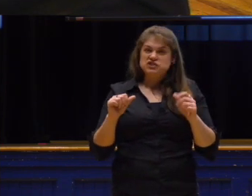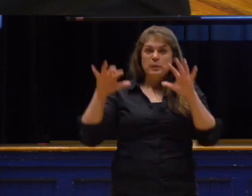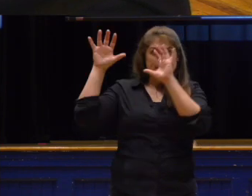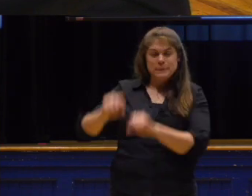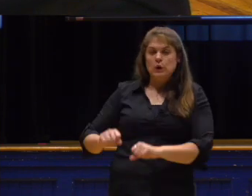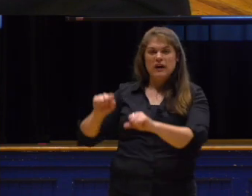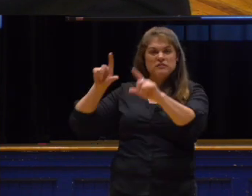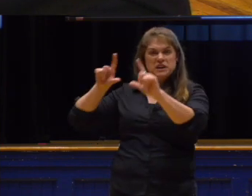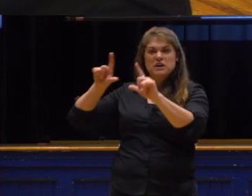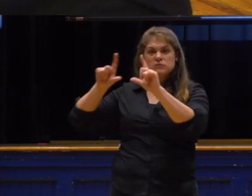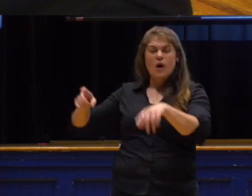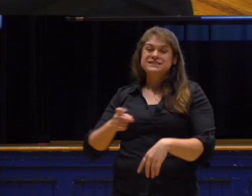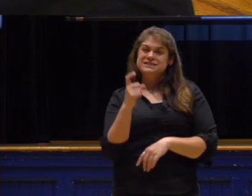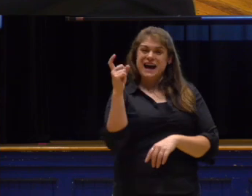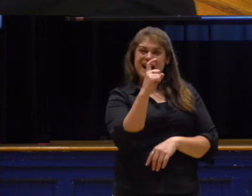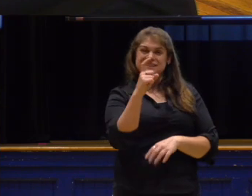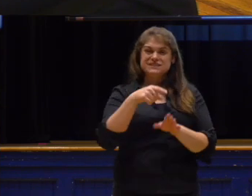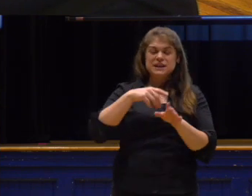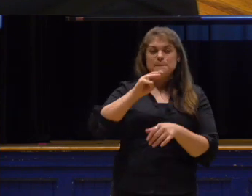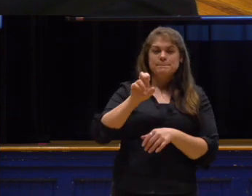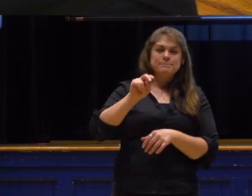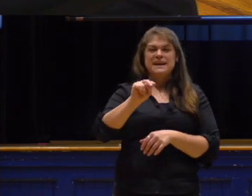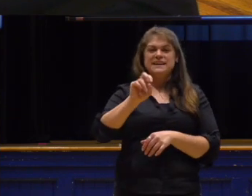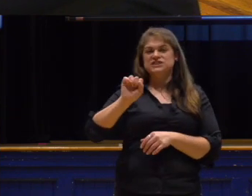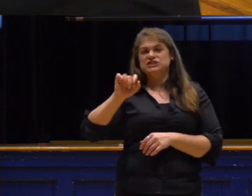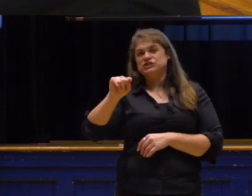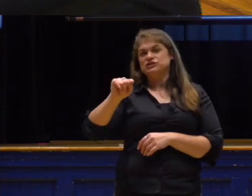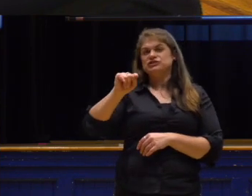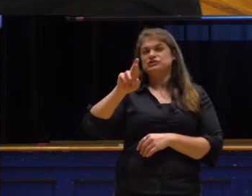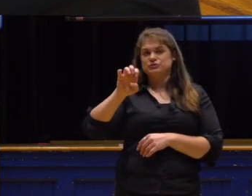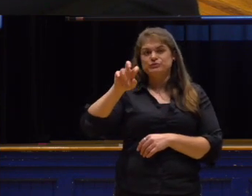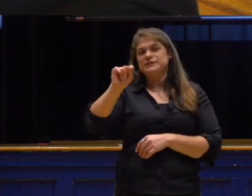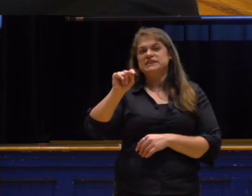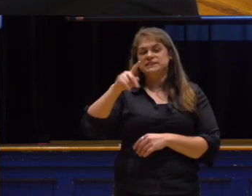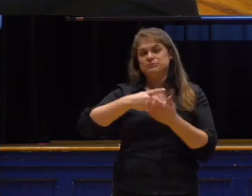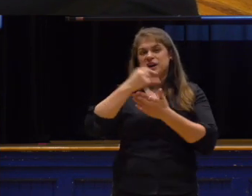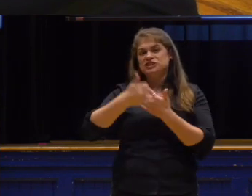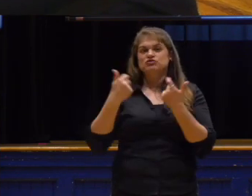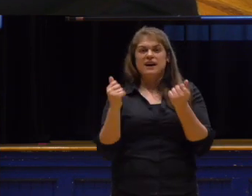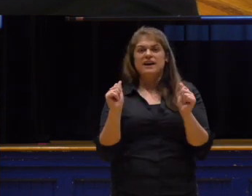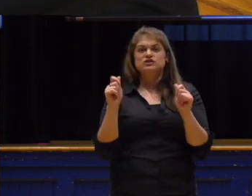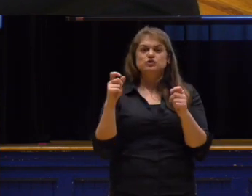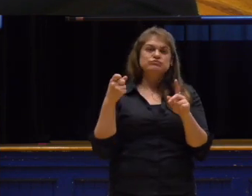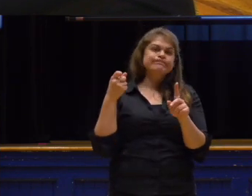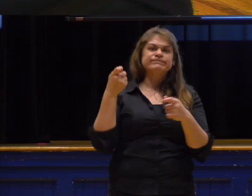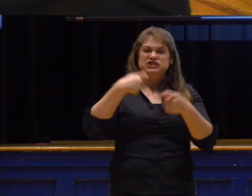billboards removed. We had the X Main Street project that tried to get the facades of the buildings to be